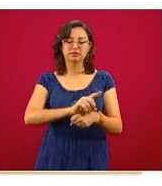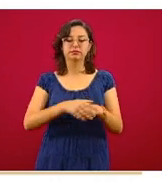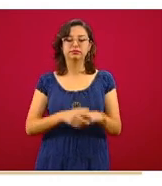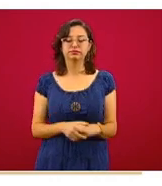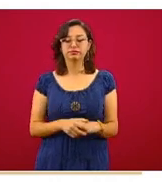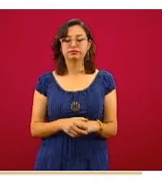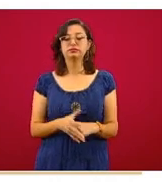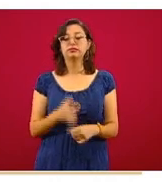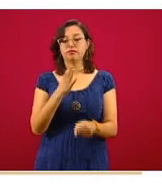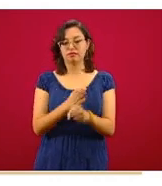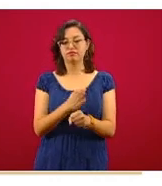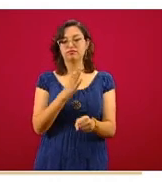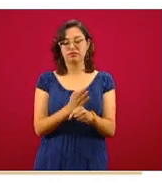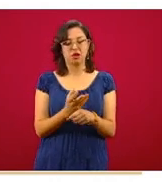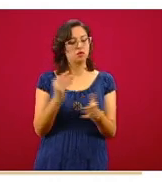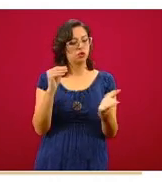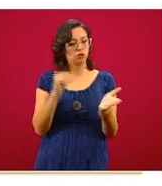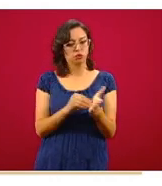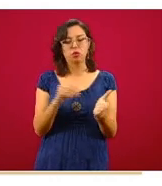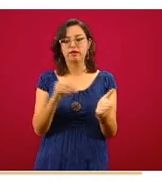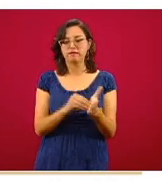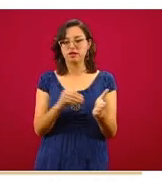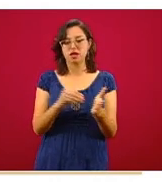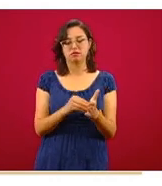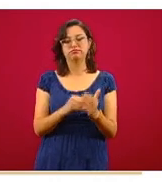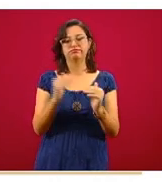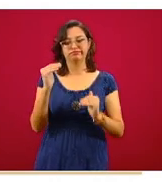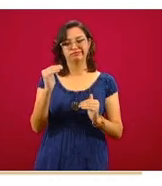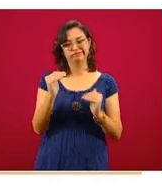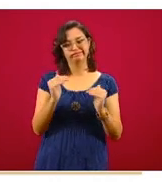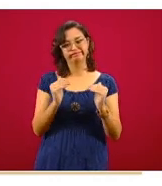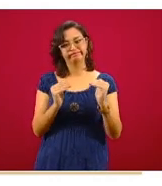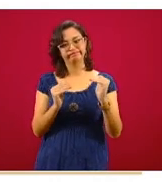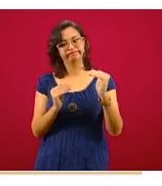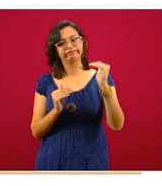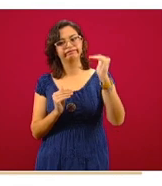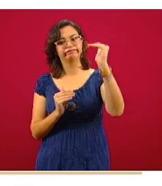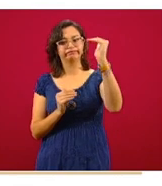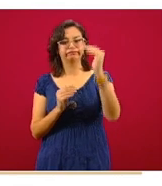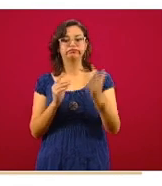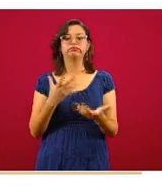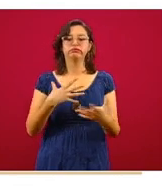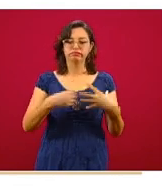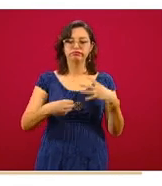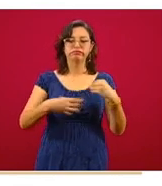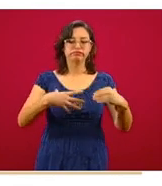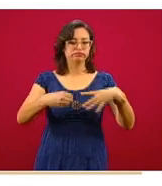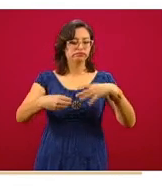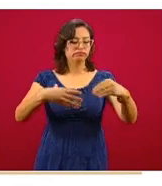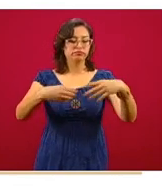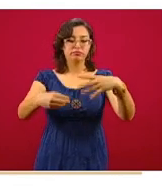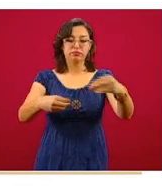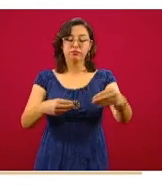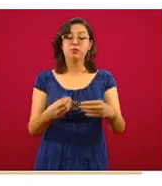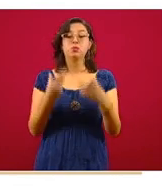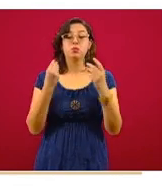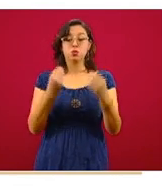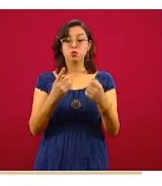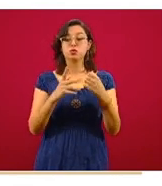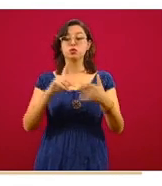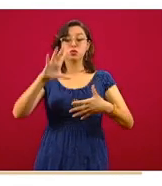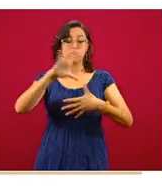49.2% of the active cases. So we could say that the active pandemic is